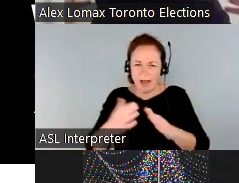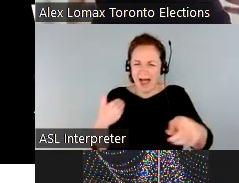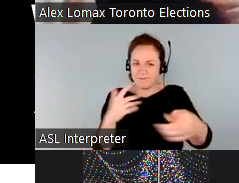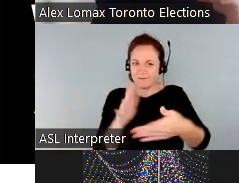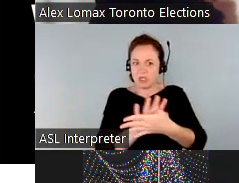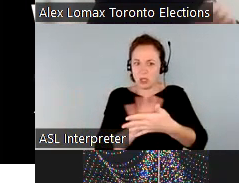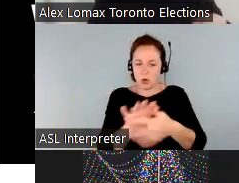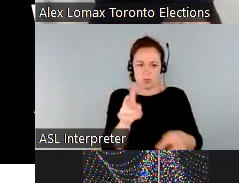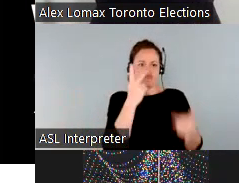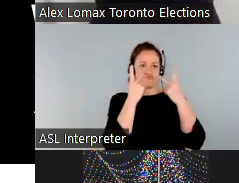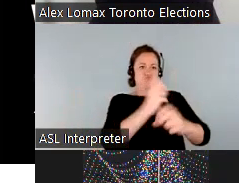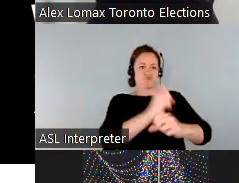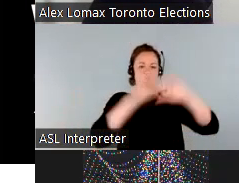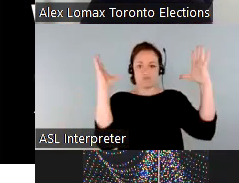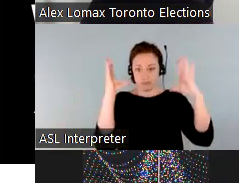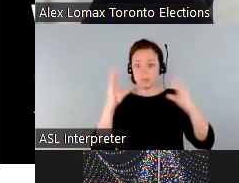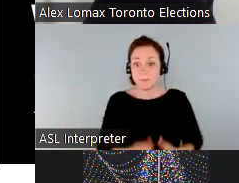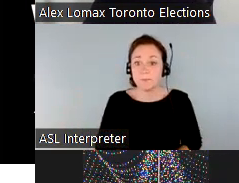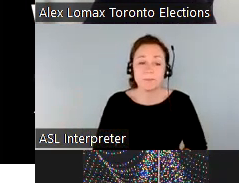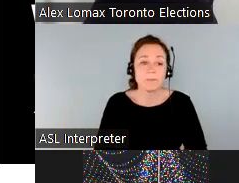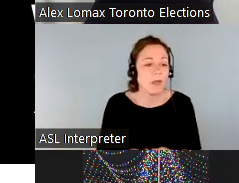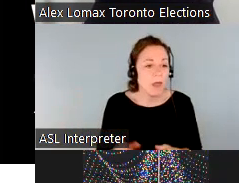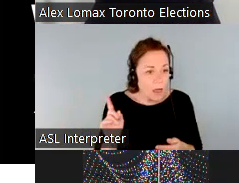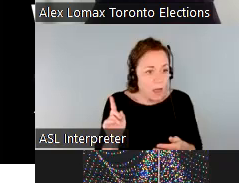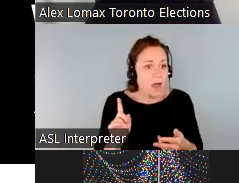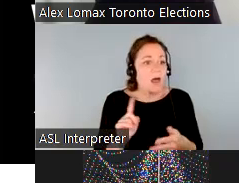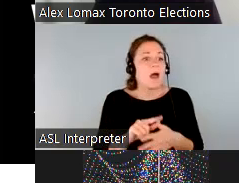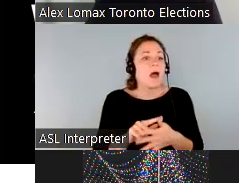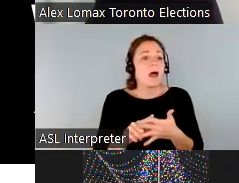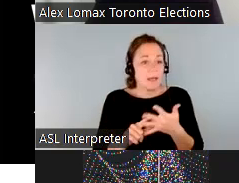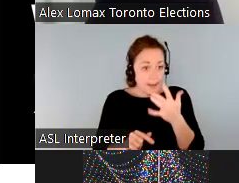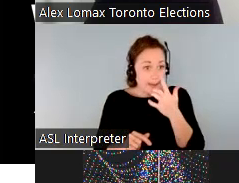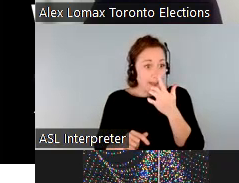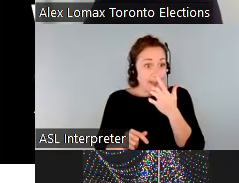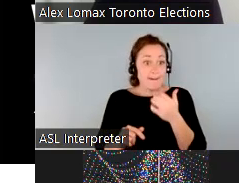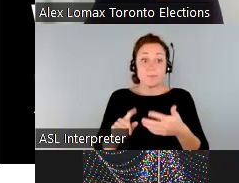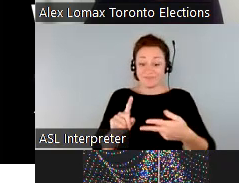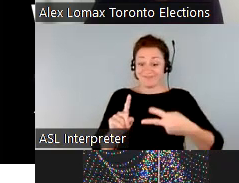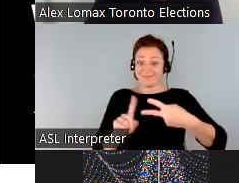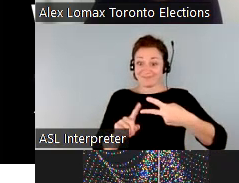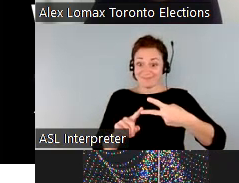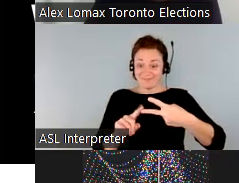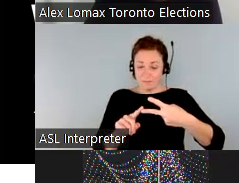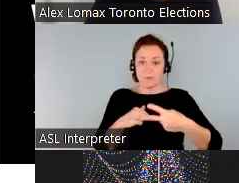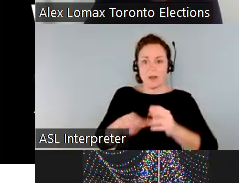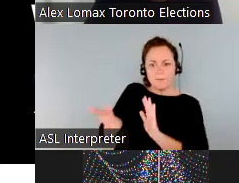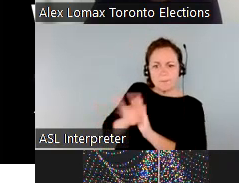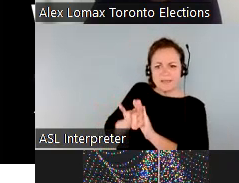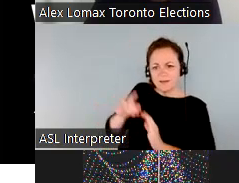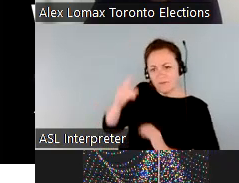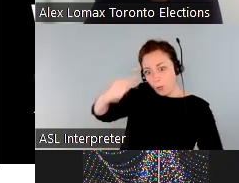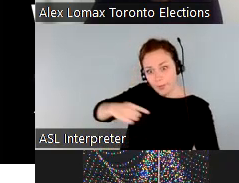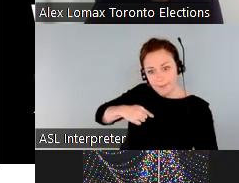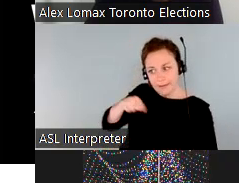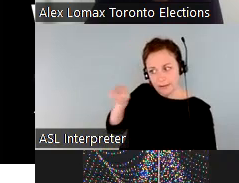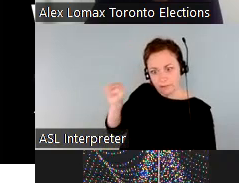can get a visual of what that will look like. Another thing you can do is appoint a proxy voter. So a proxy voter must be somebody